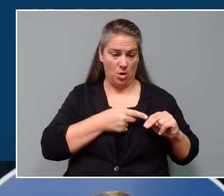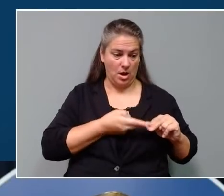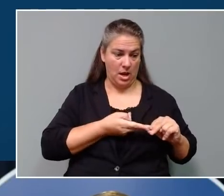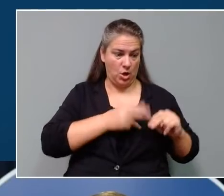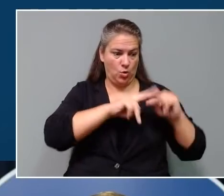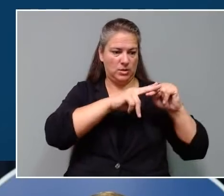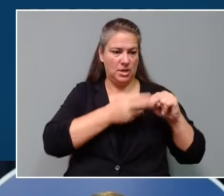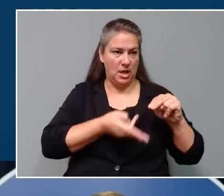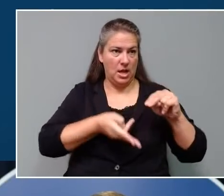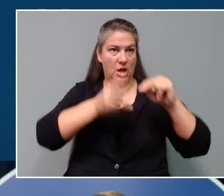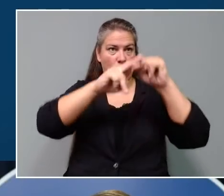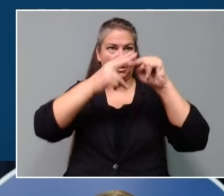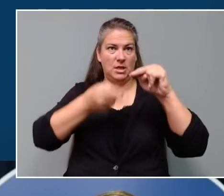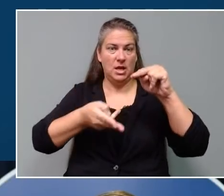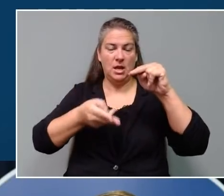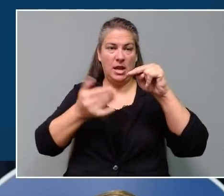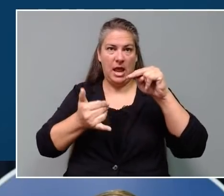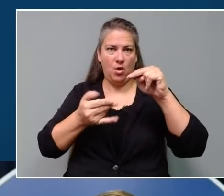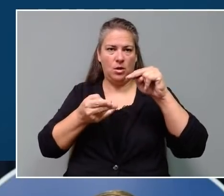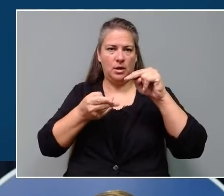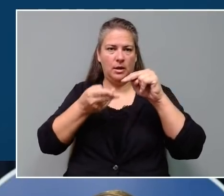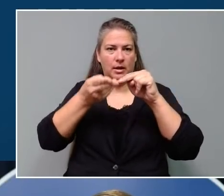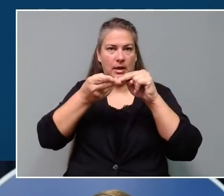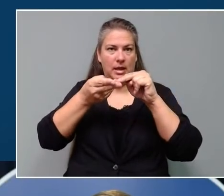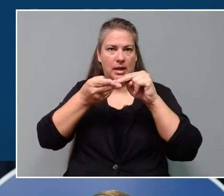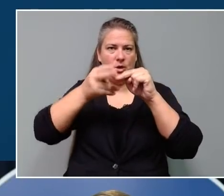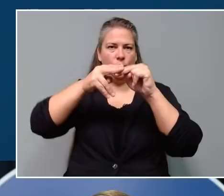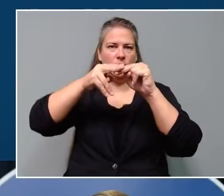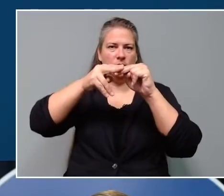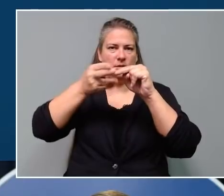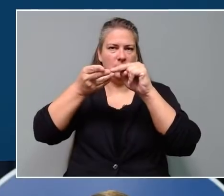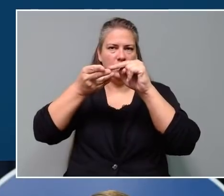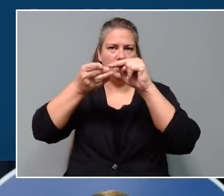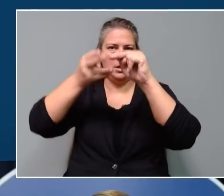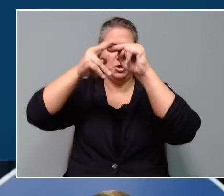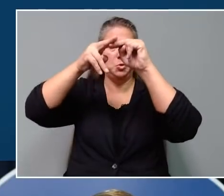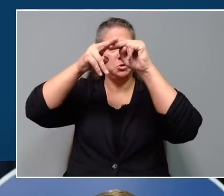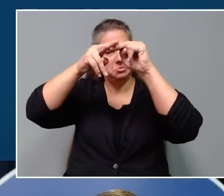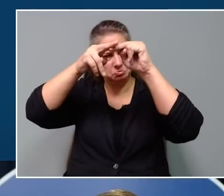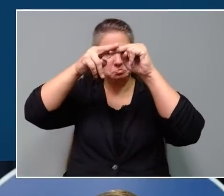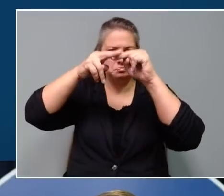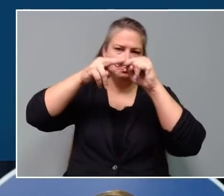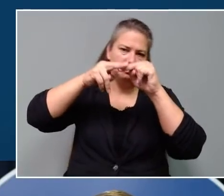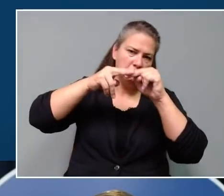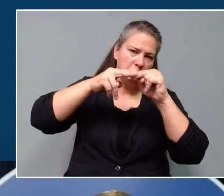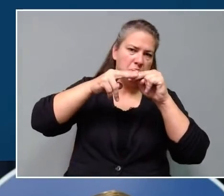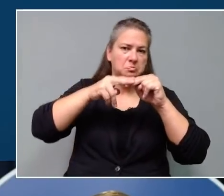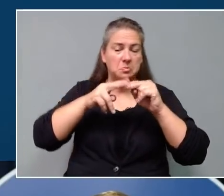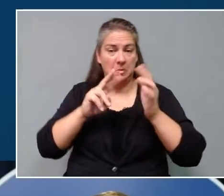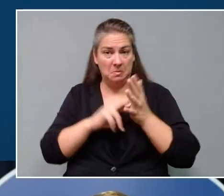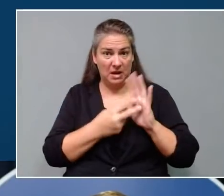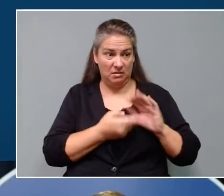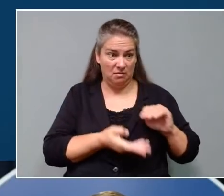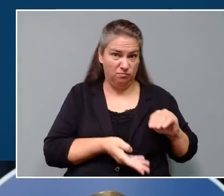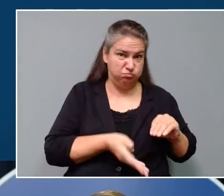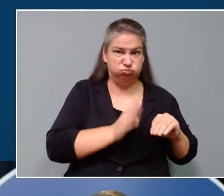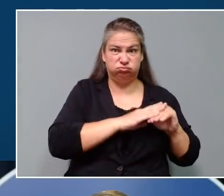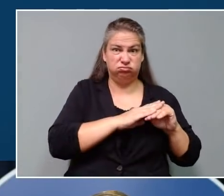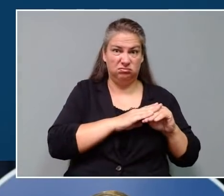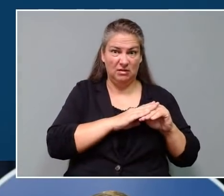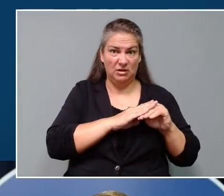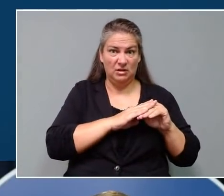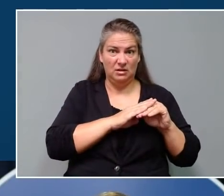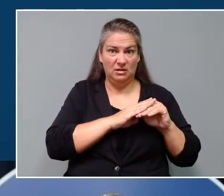weeks. Now, it's too early to say that means that the increase is slowing down. It's too early to say